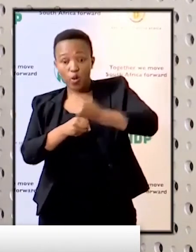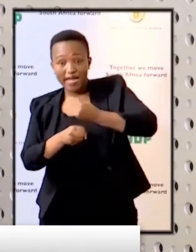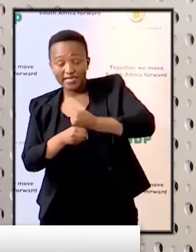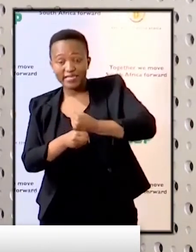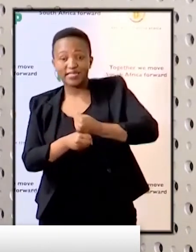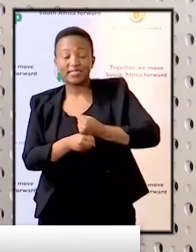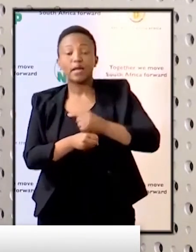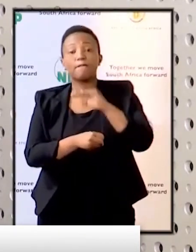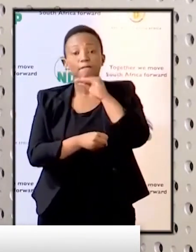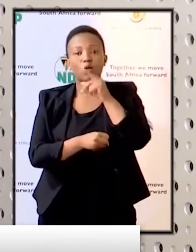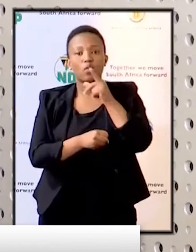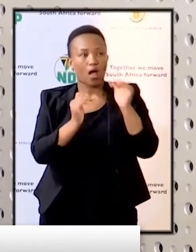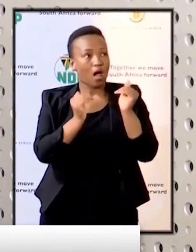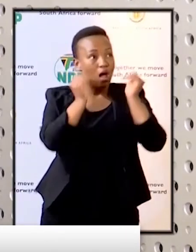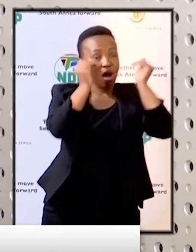Okuchukuthi a high school